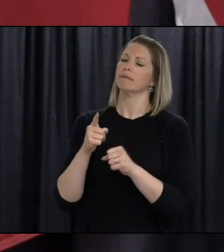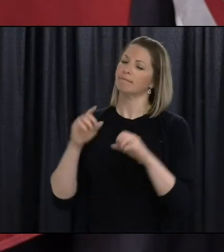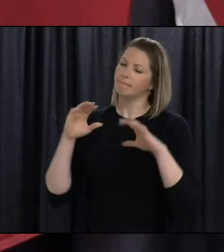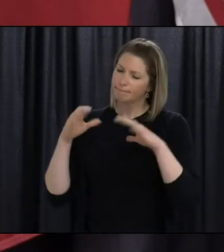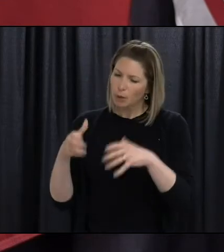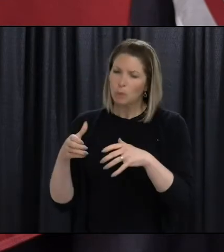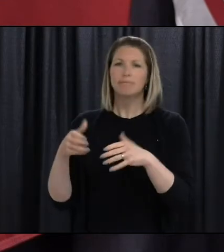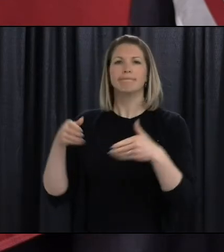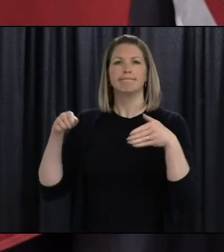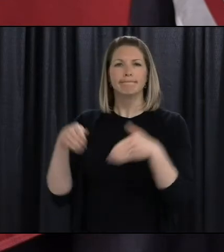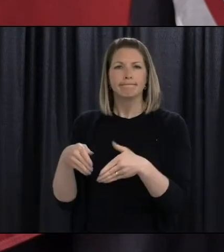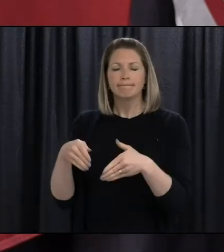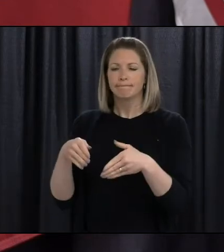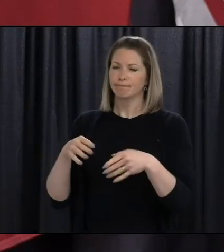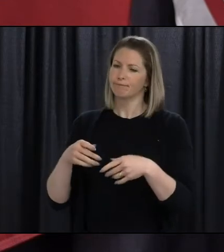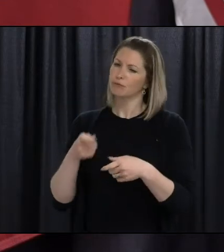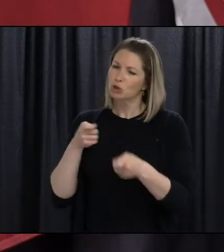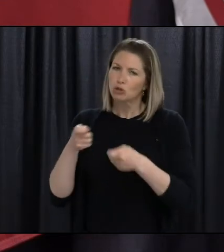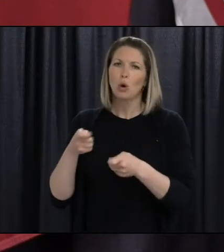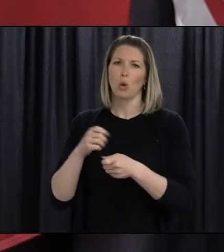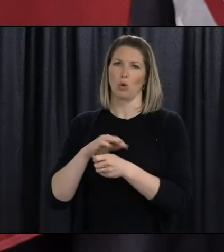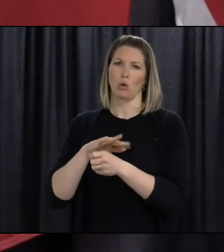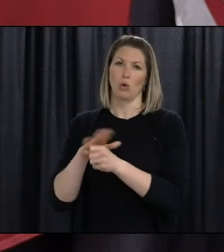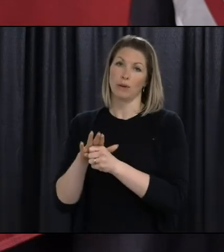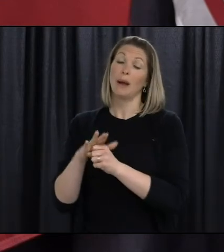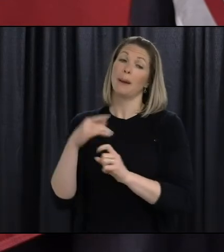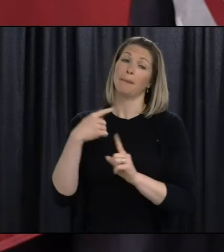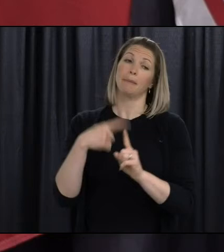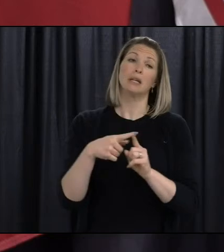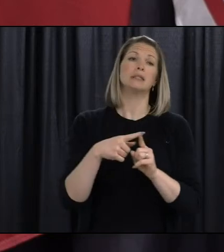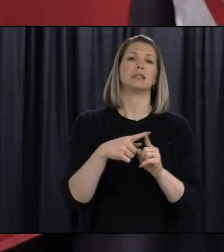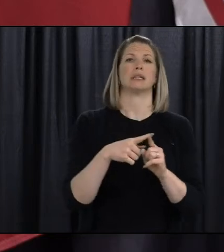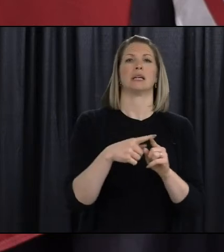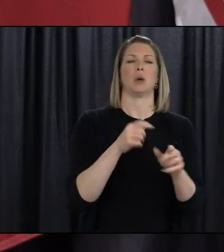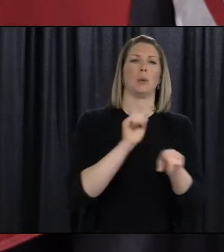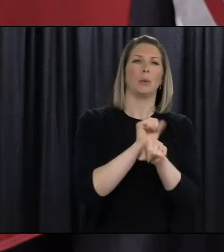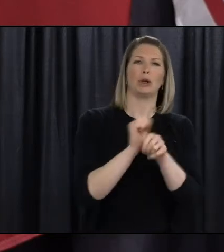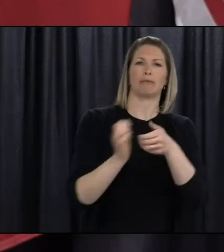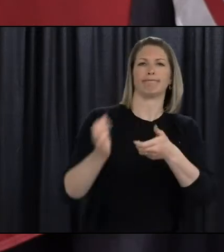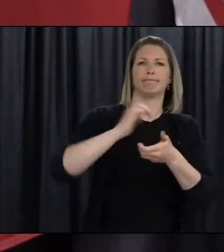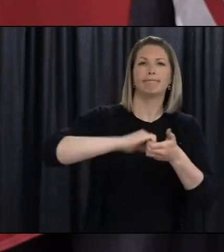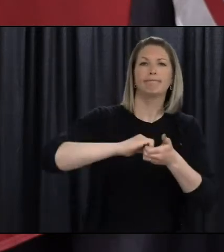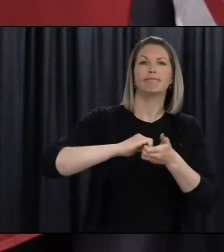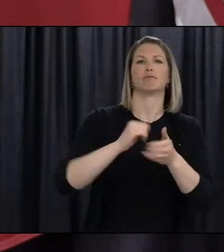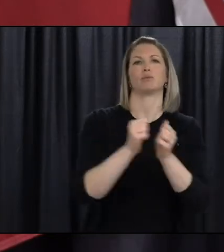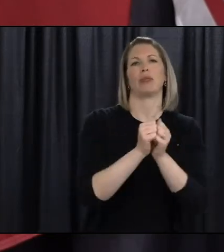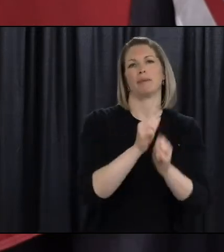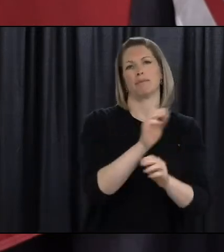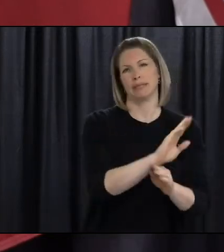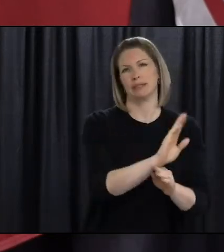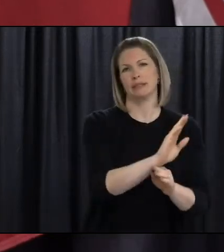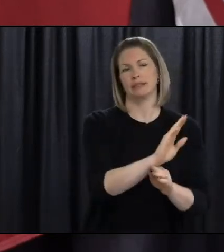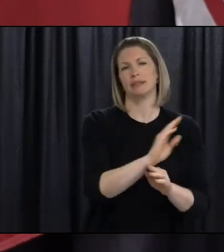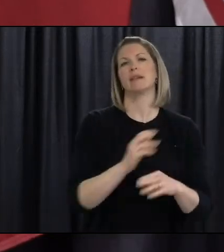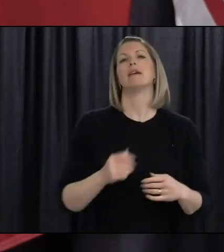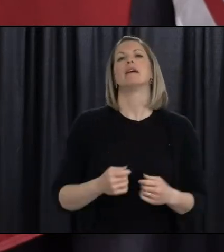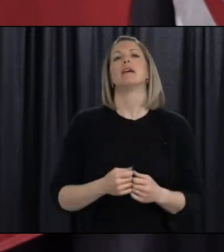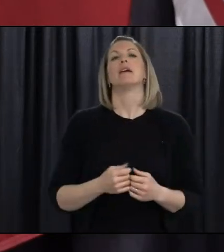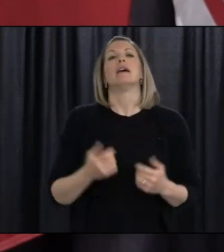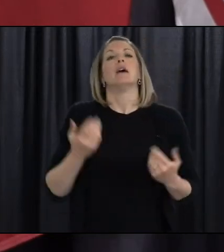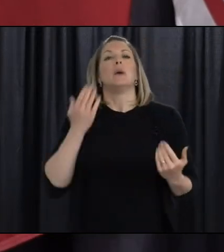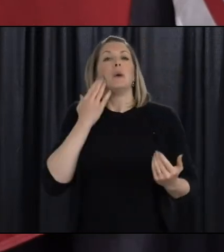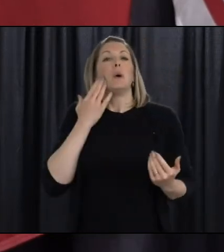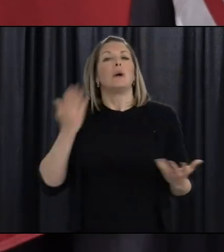support residents and businesses within our province. We know that our business community has faced some significant challenges since